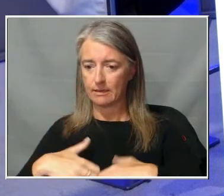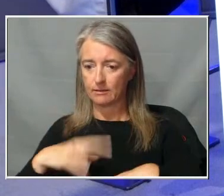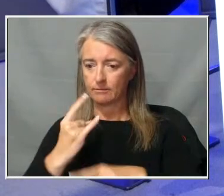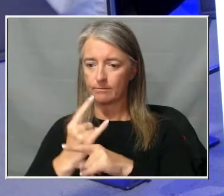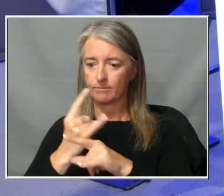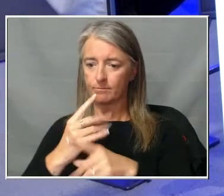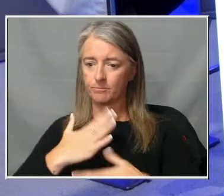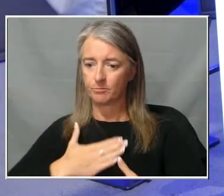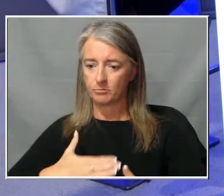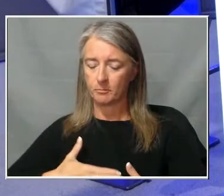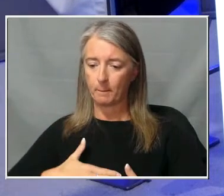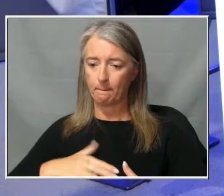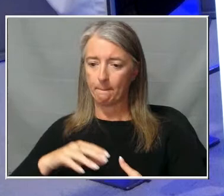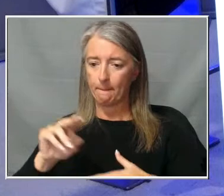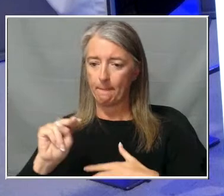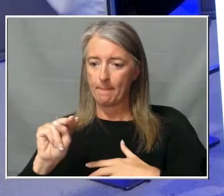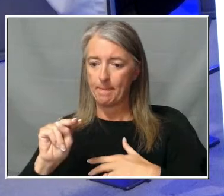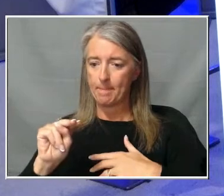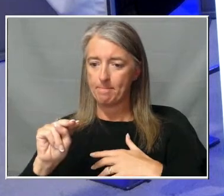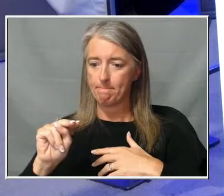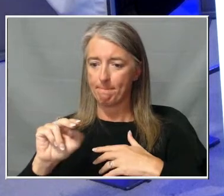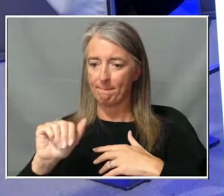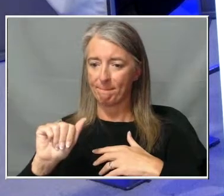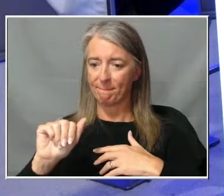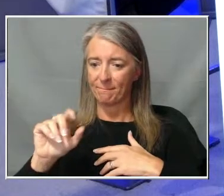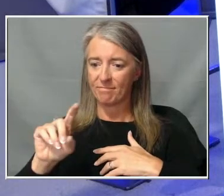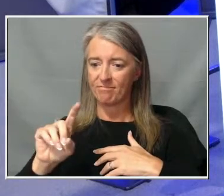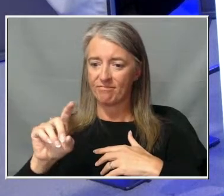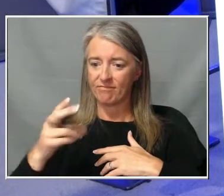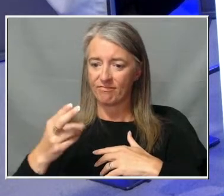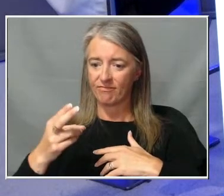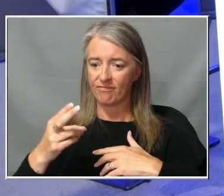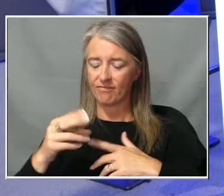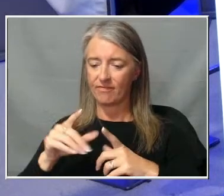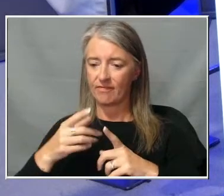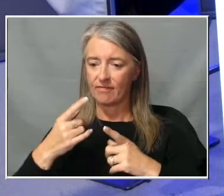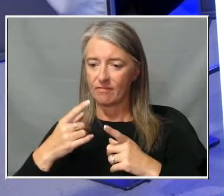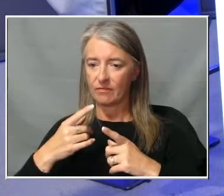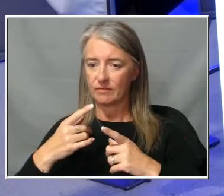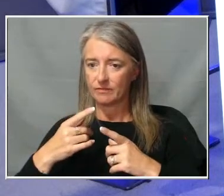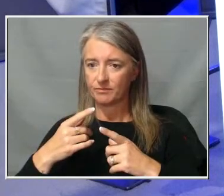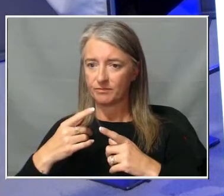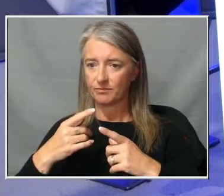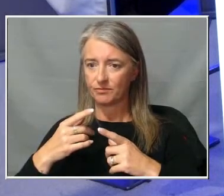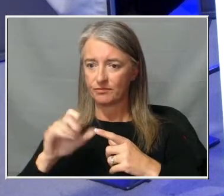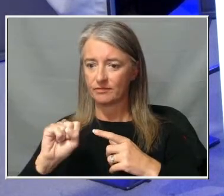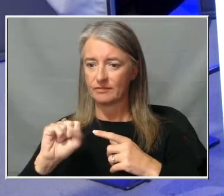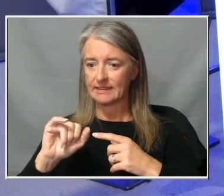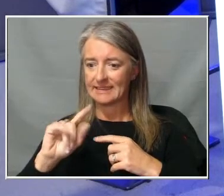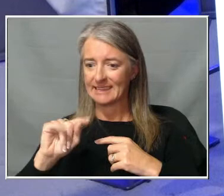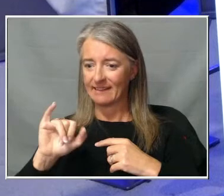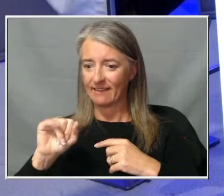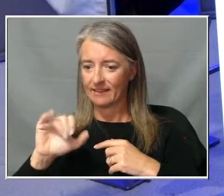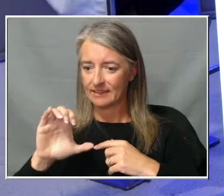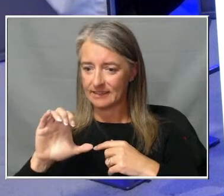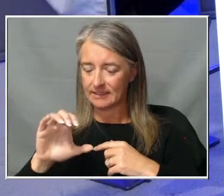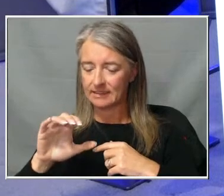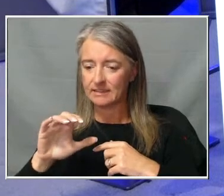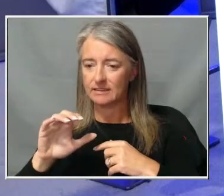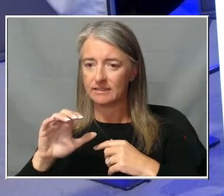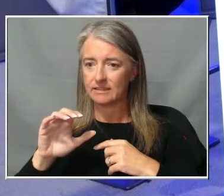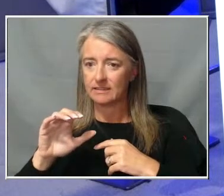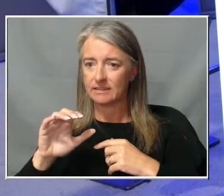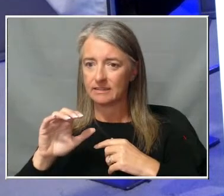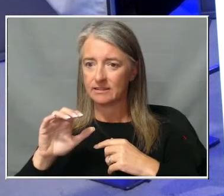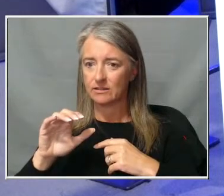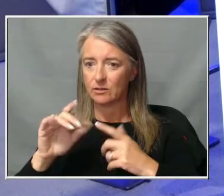as NADH, directly accelerates the synthesis of triglycerides. Thank God you 2 are here.